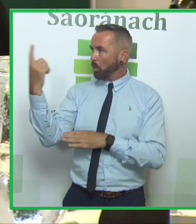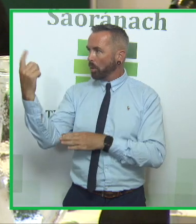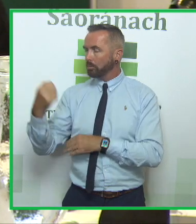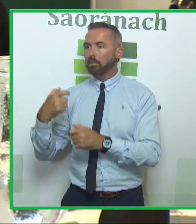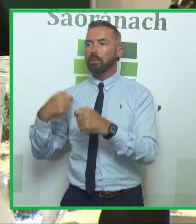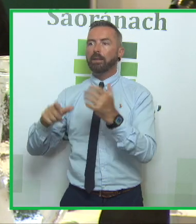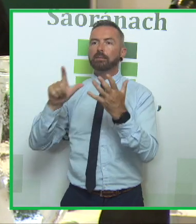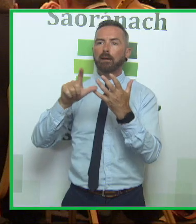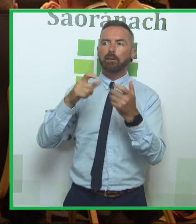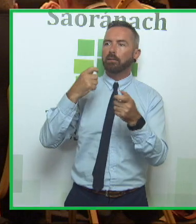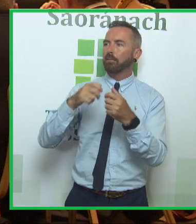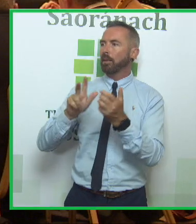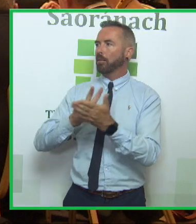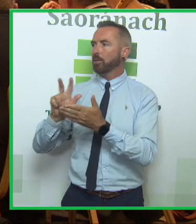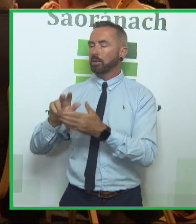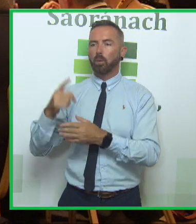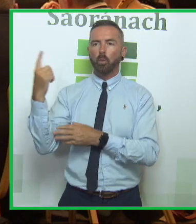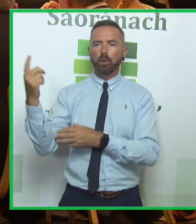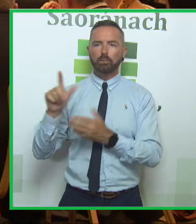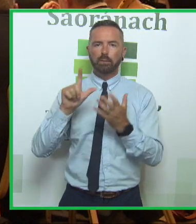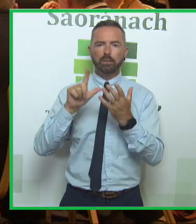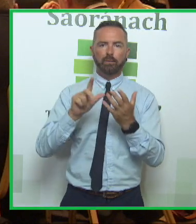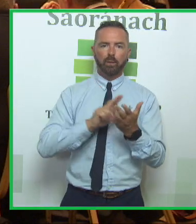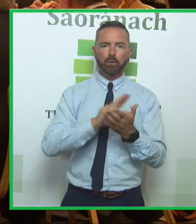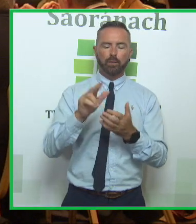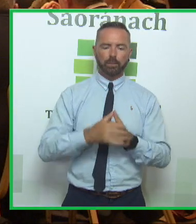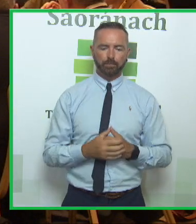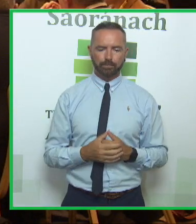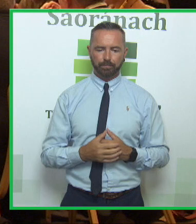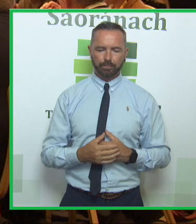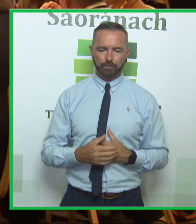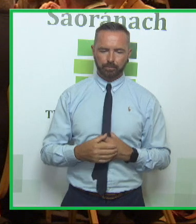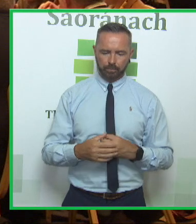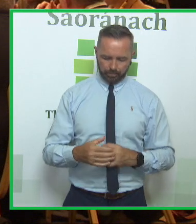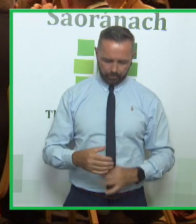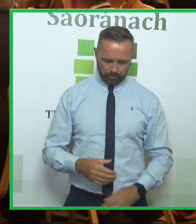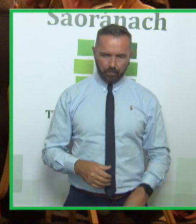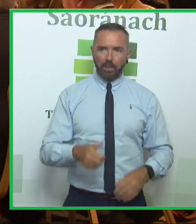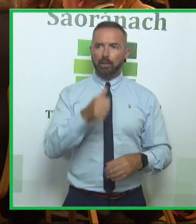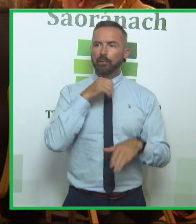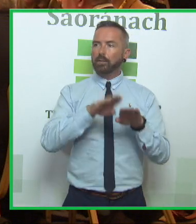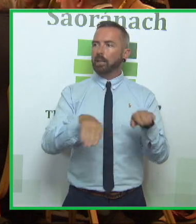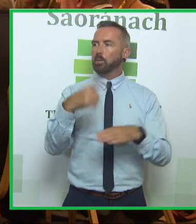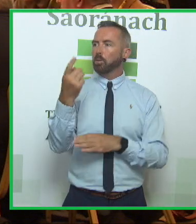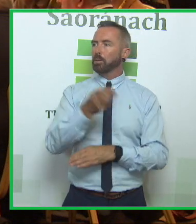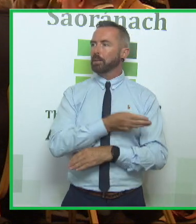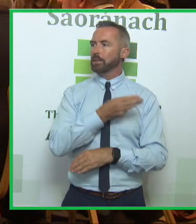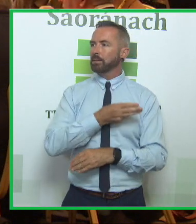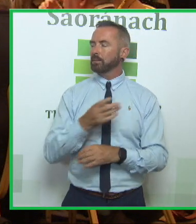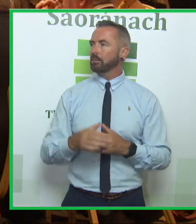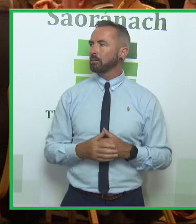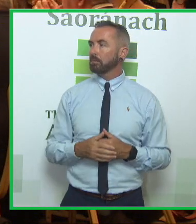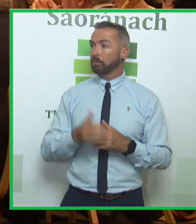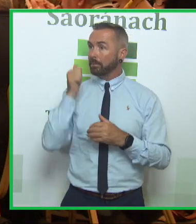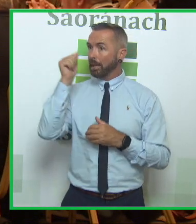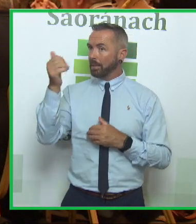table 13? 1, 7 and 13, if you can have your questions ready. So firstly, table 1, please. Can I get your